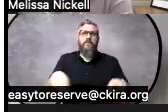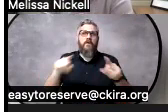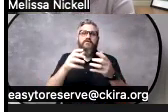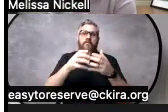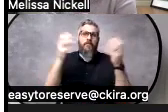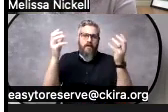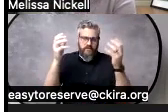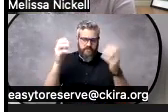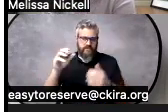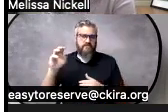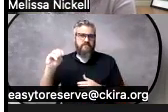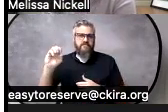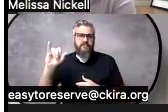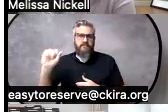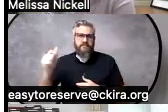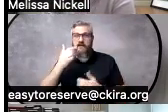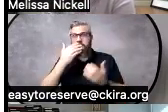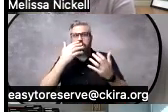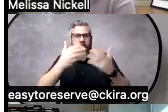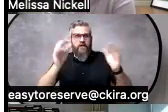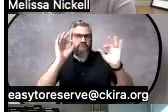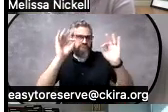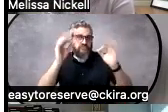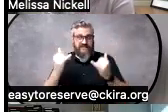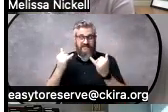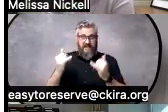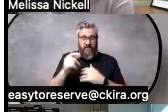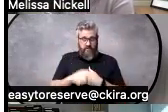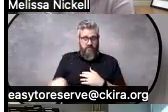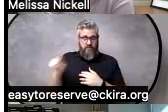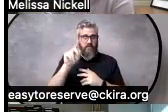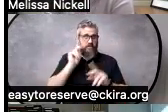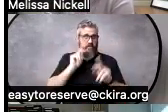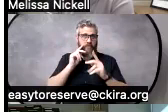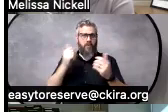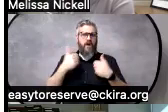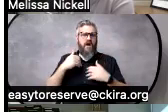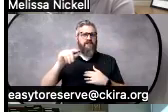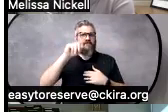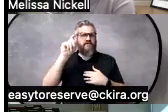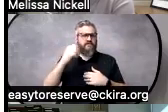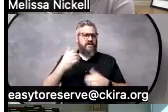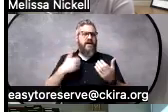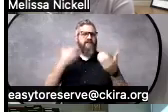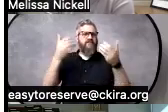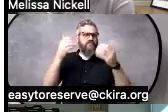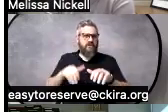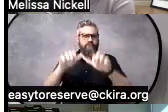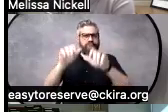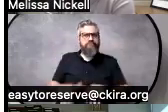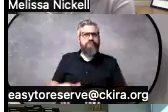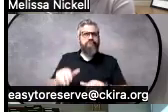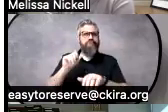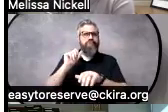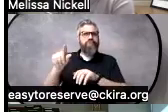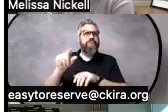Great, thanks, Brittany. As we give folks a chance to put some questions in the Q&A box, I will just